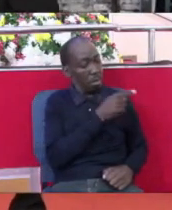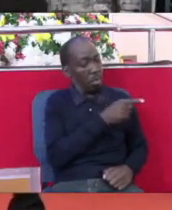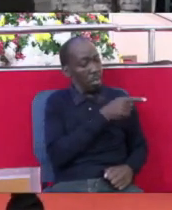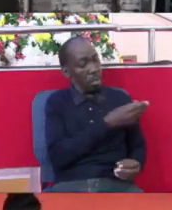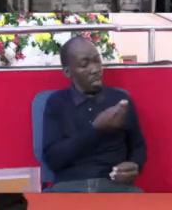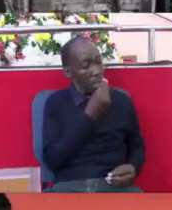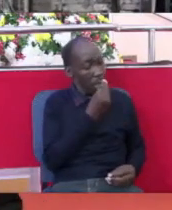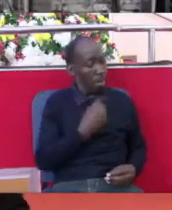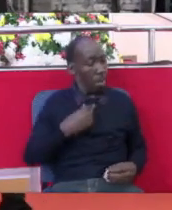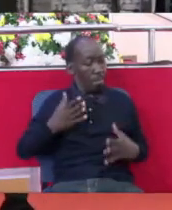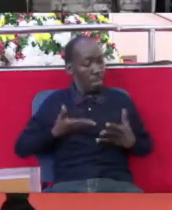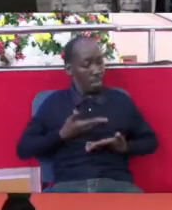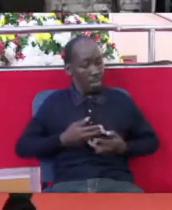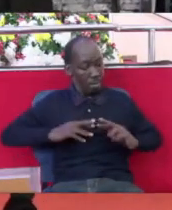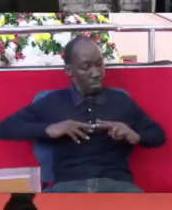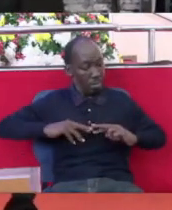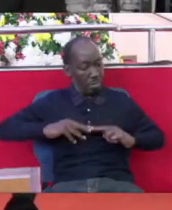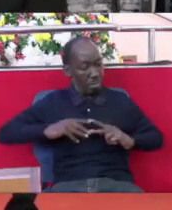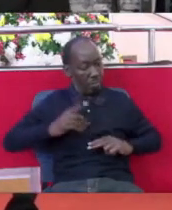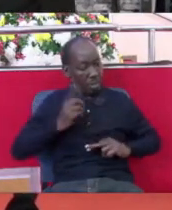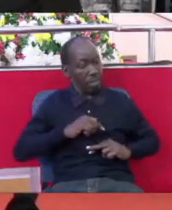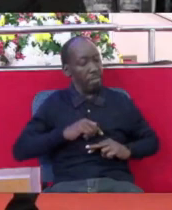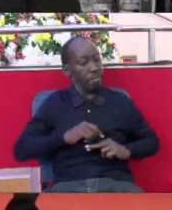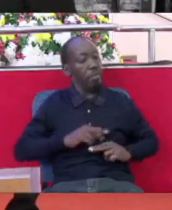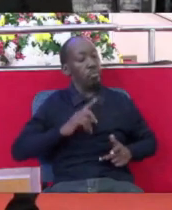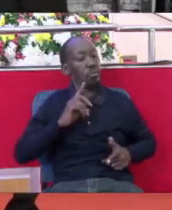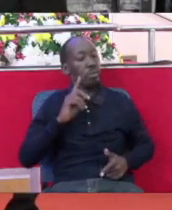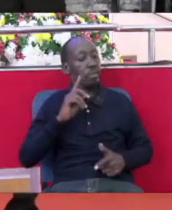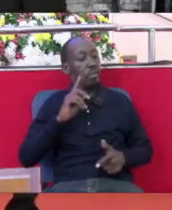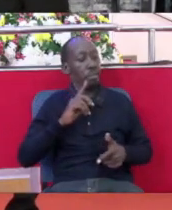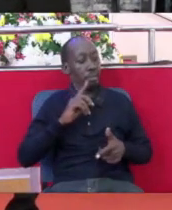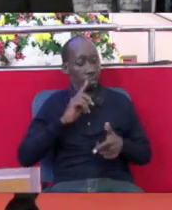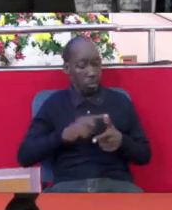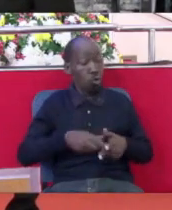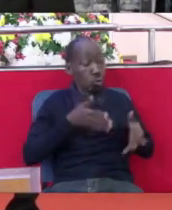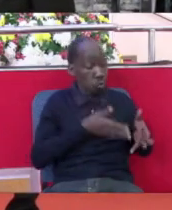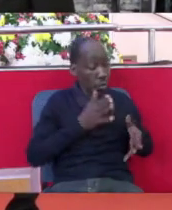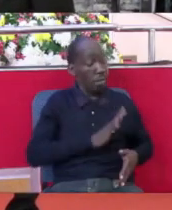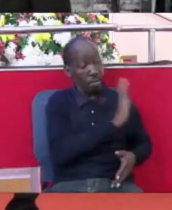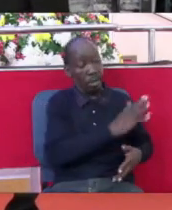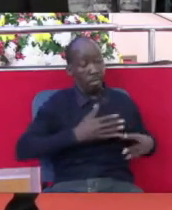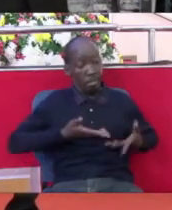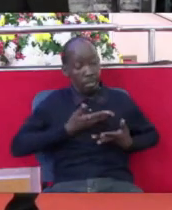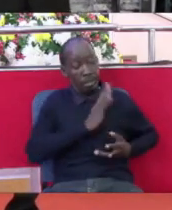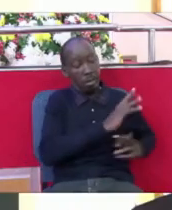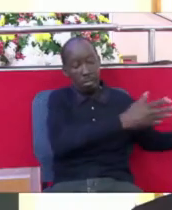kwamba we eat tule mwana wangu. And today now it was the turn now we eat